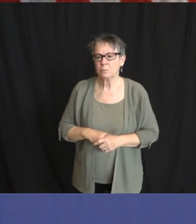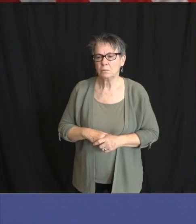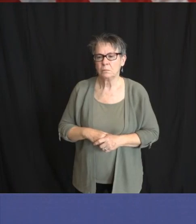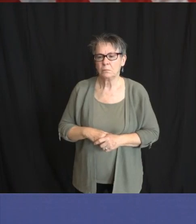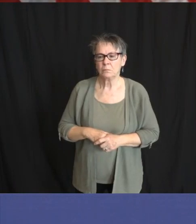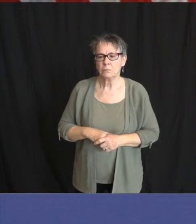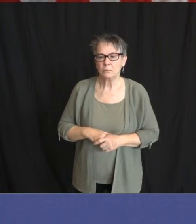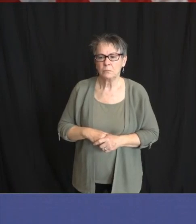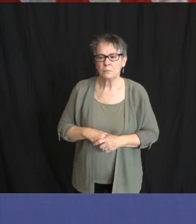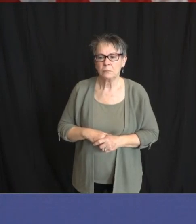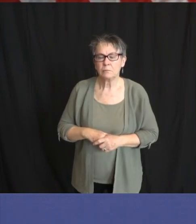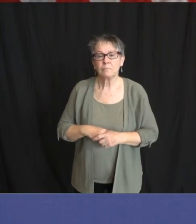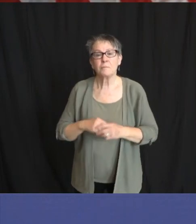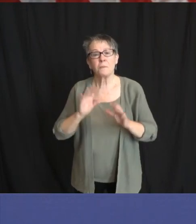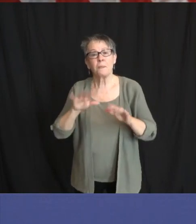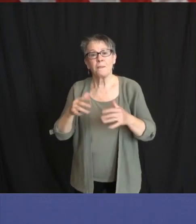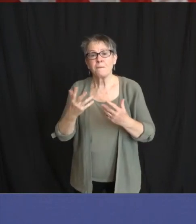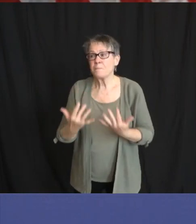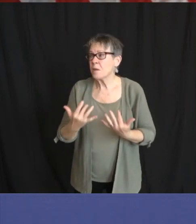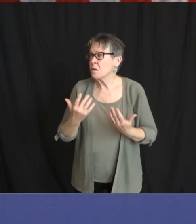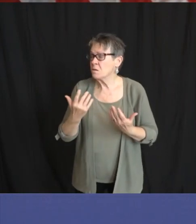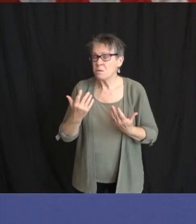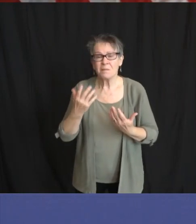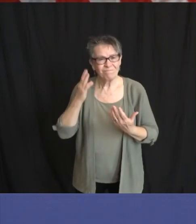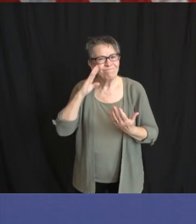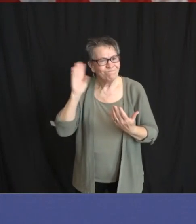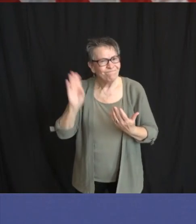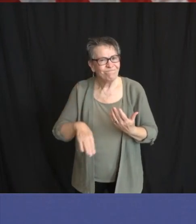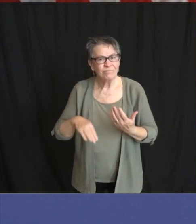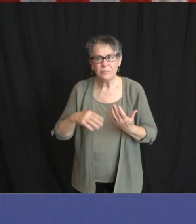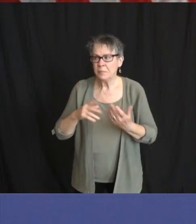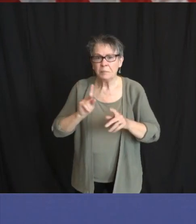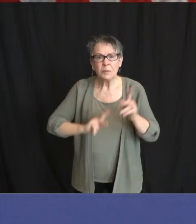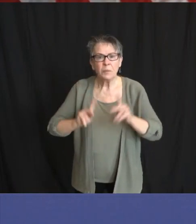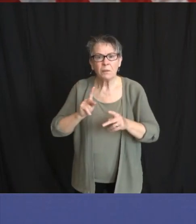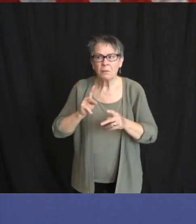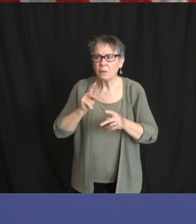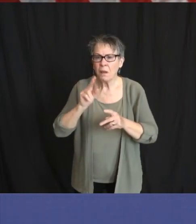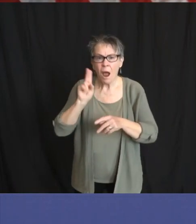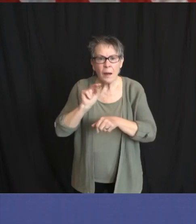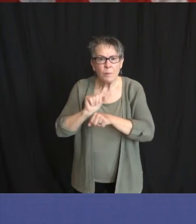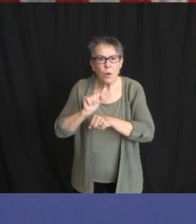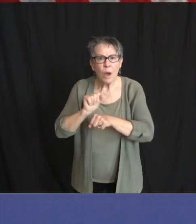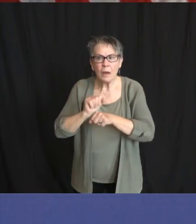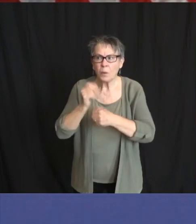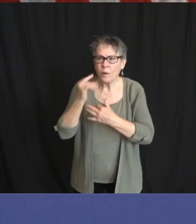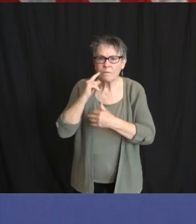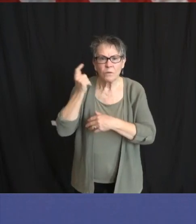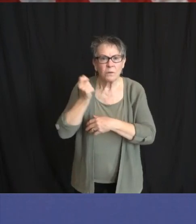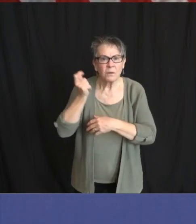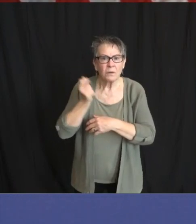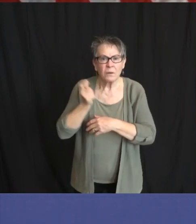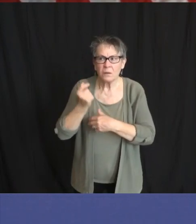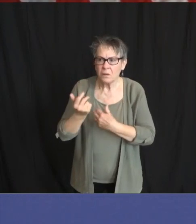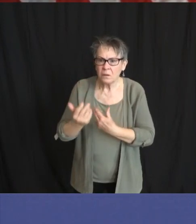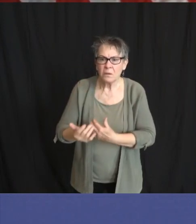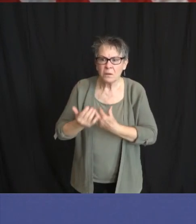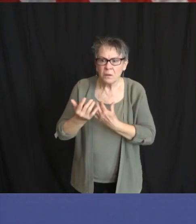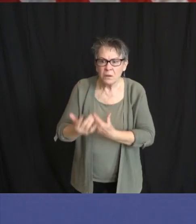Rob Angelo to go directly to Matt and give him an exact data point, or give it to me for tomorrow's or Friday's